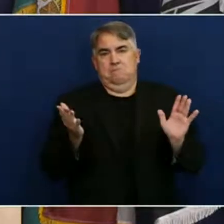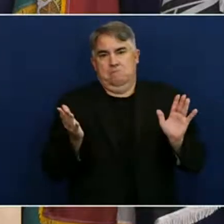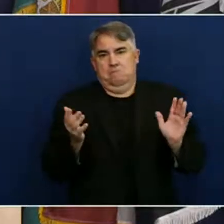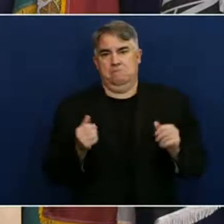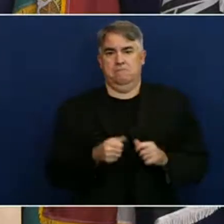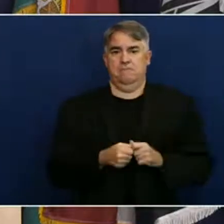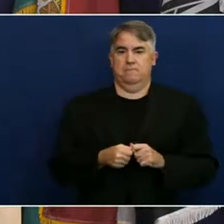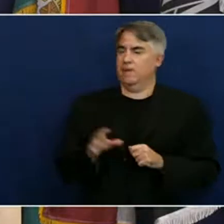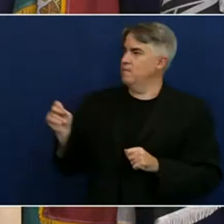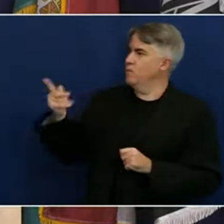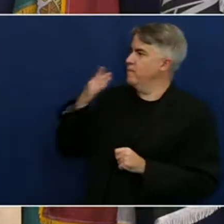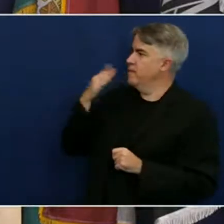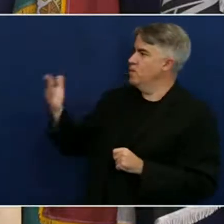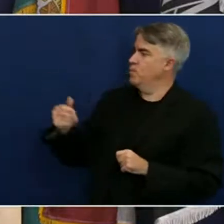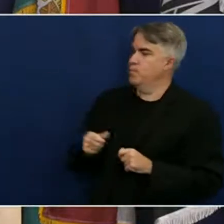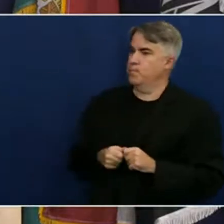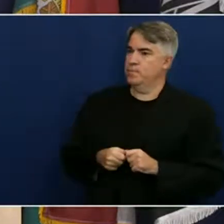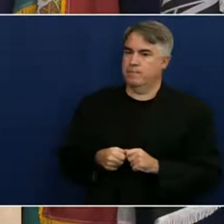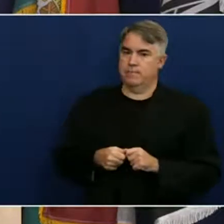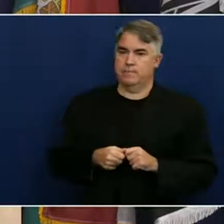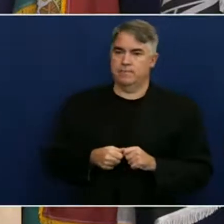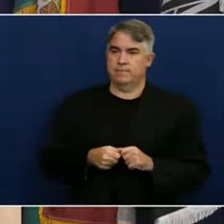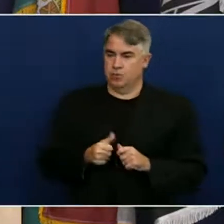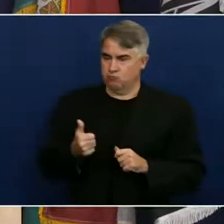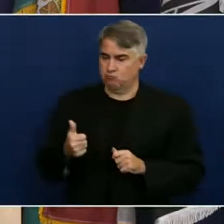Okay, thank you. Thanks, Jeff.